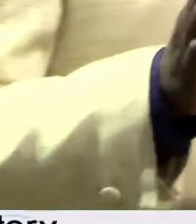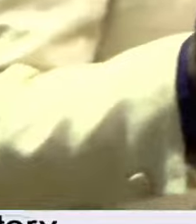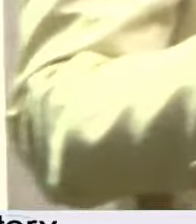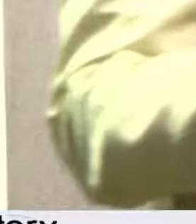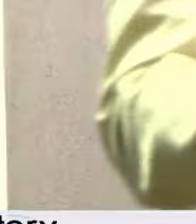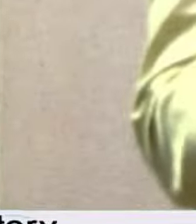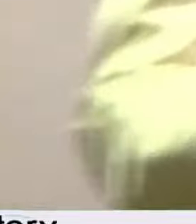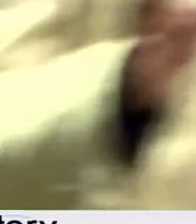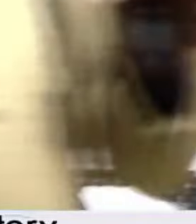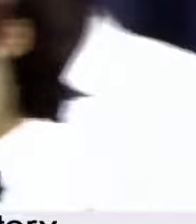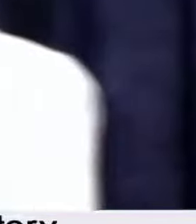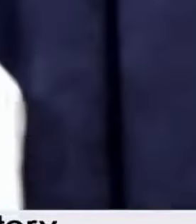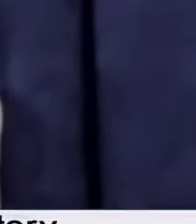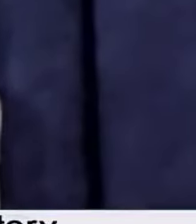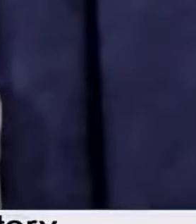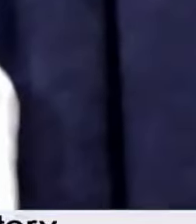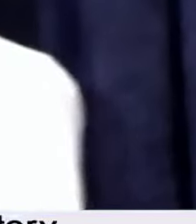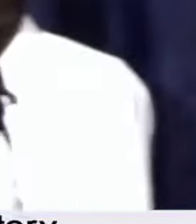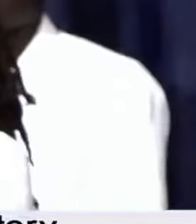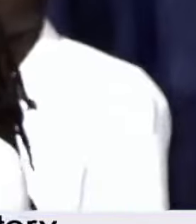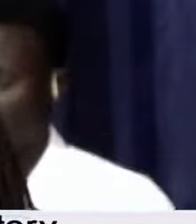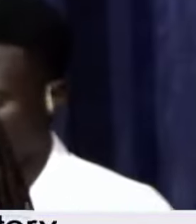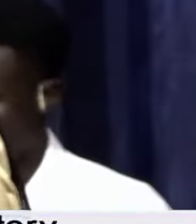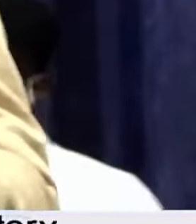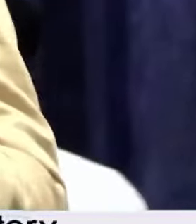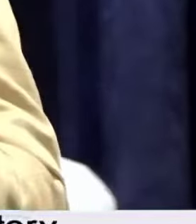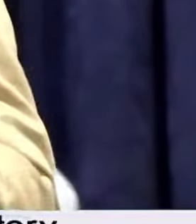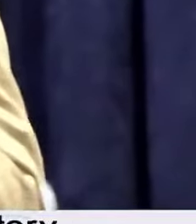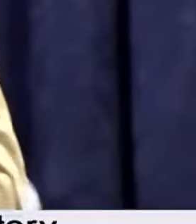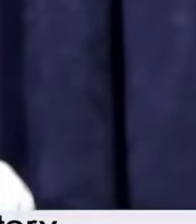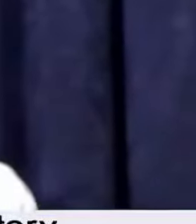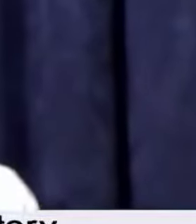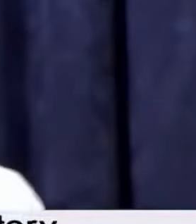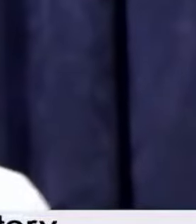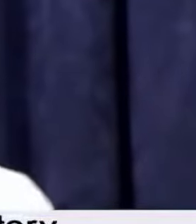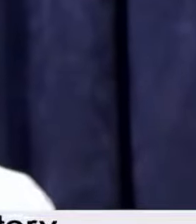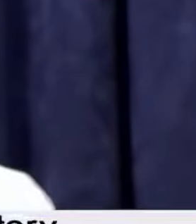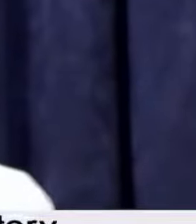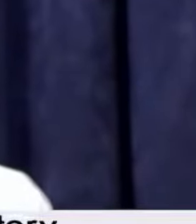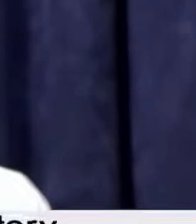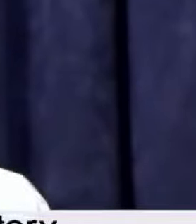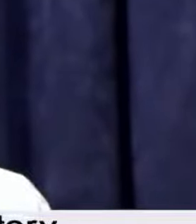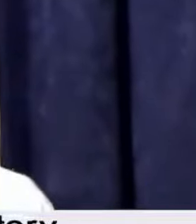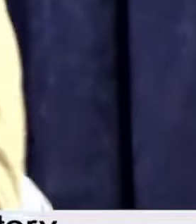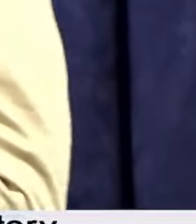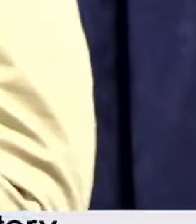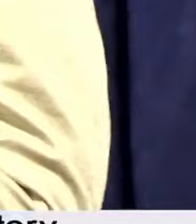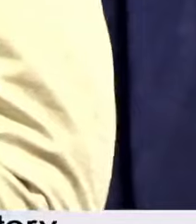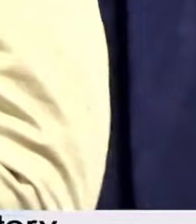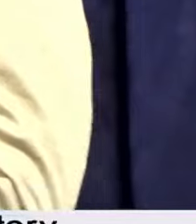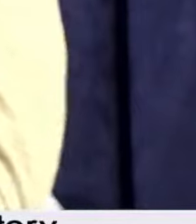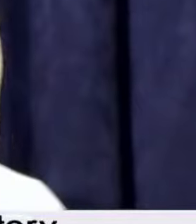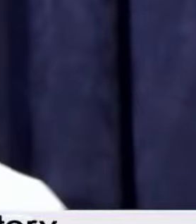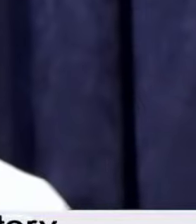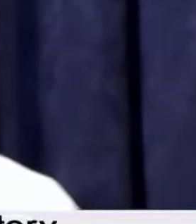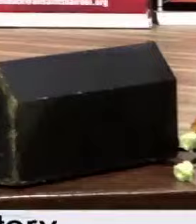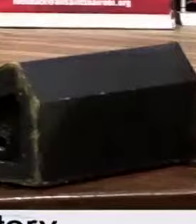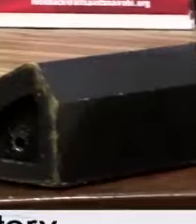Today I want to make a very simple altar call, very quickly. I know there are people who came into this service and